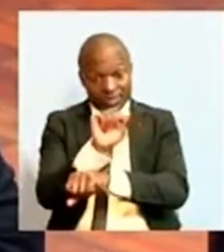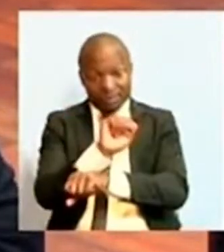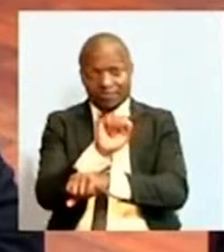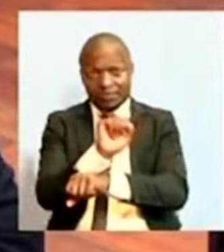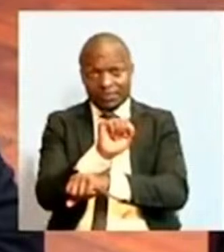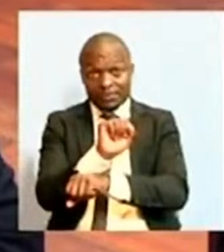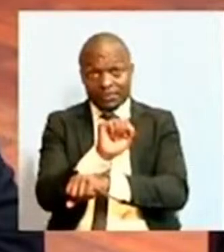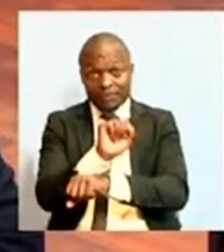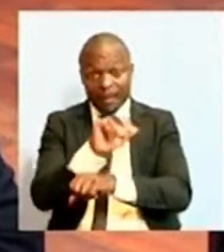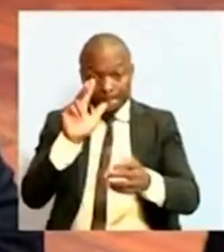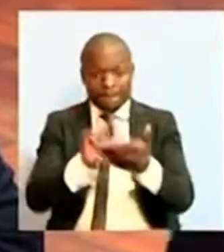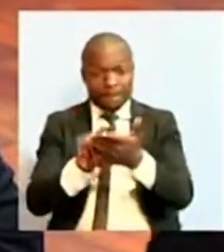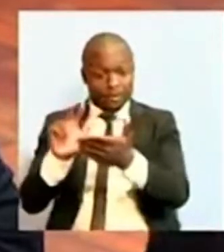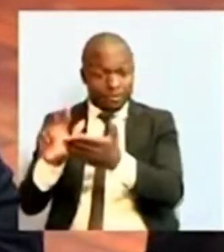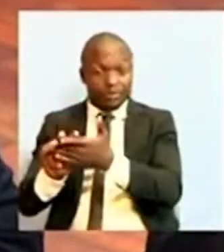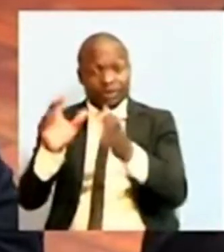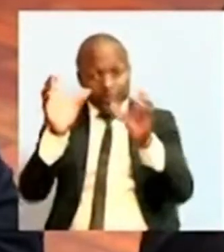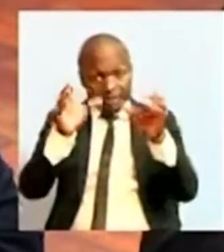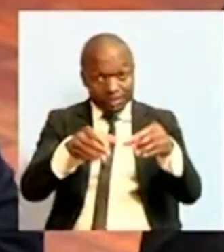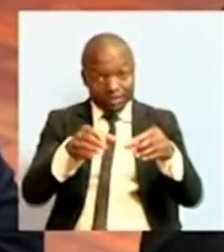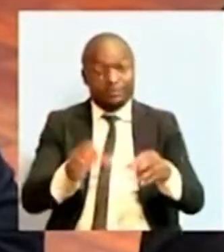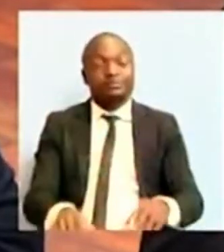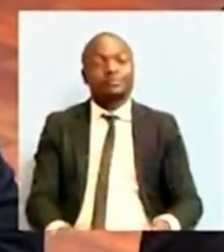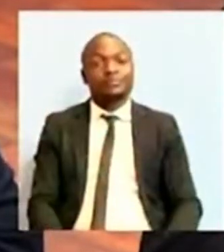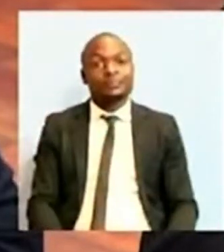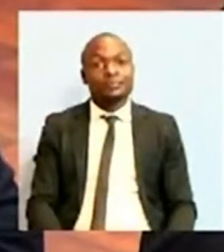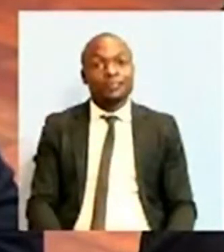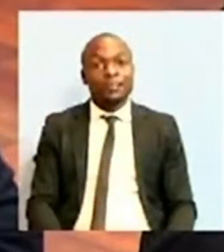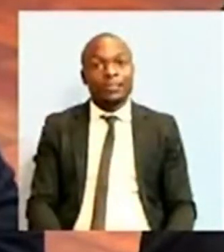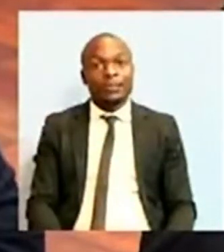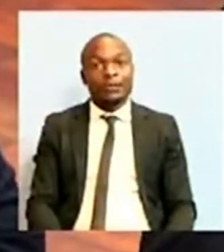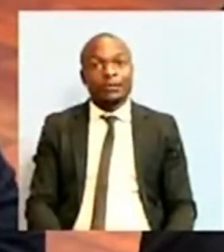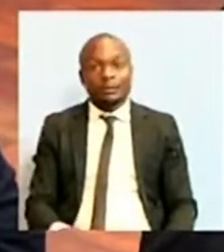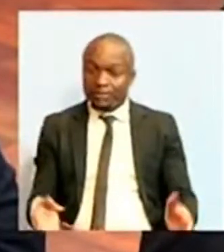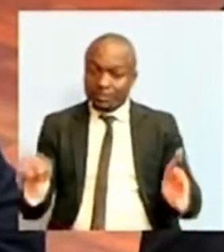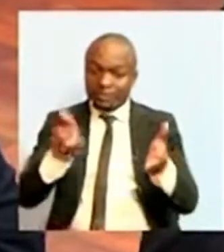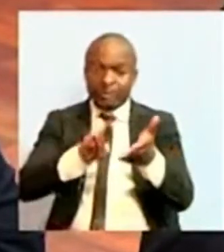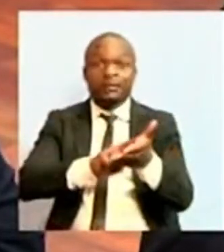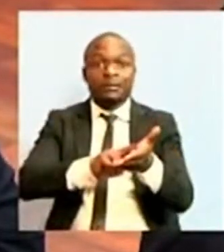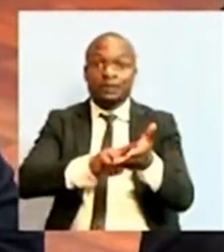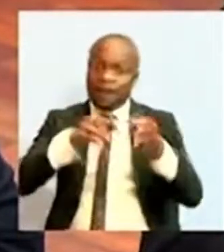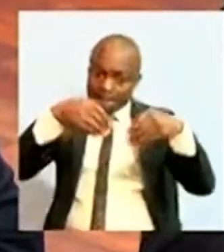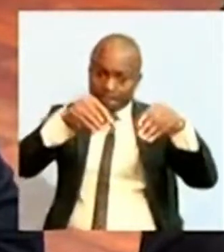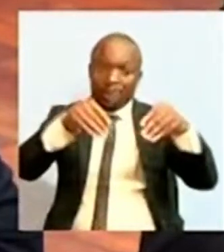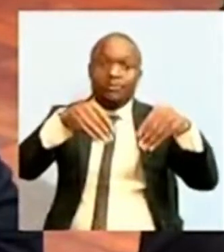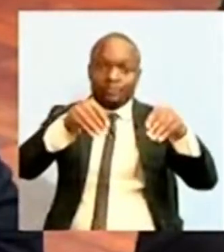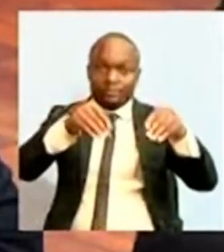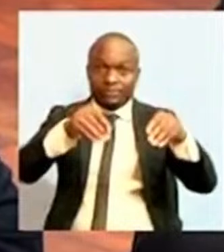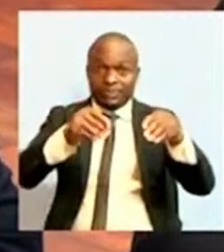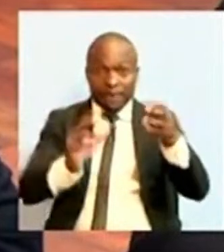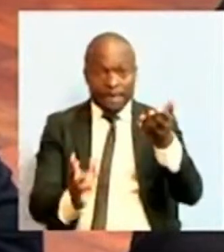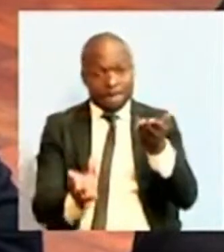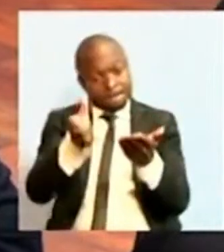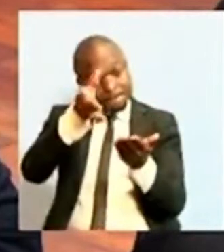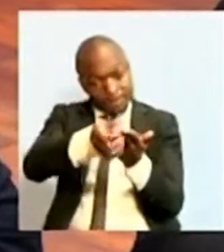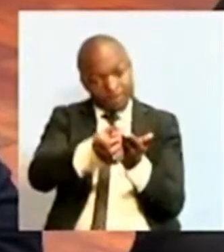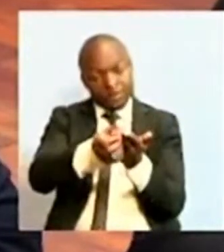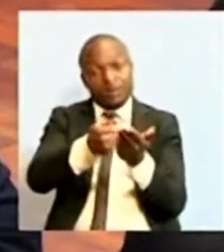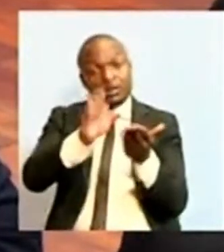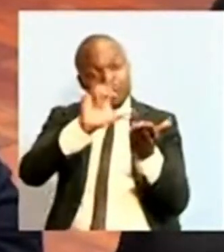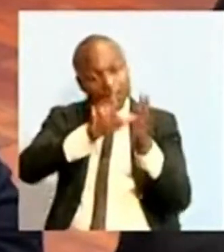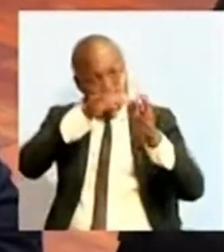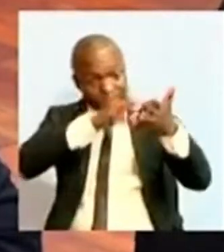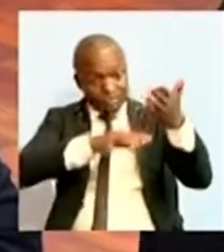been approved by the Council for re-auctioning. So, Chair, we've attached to this effect the minutes of